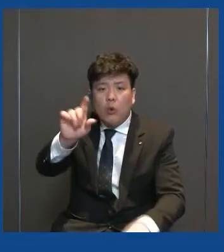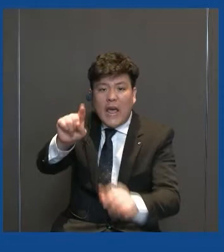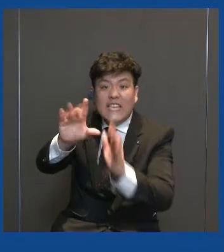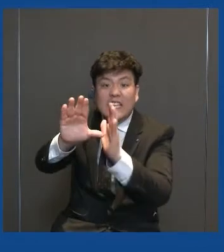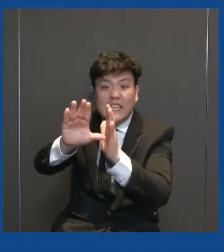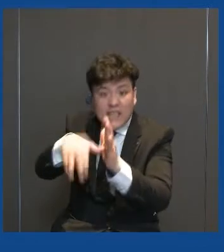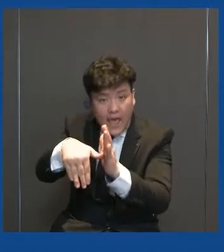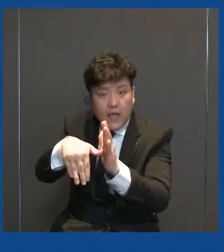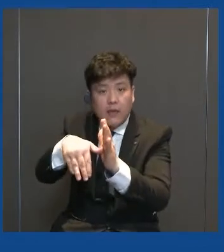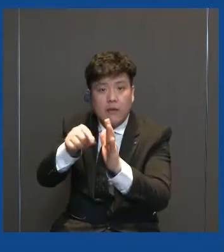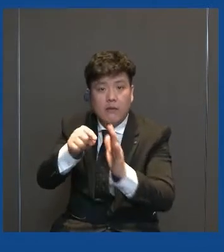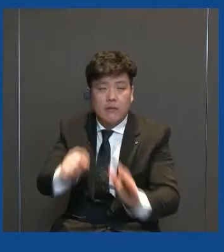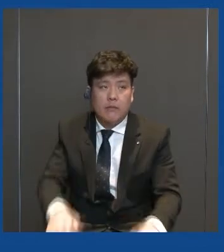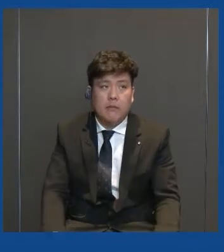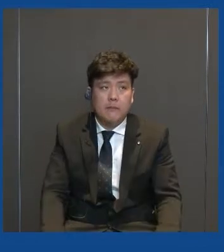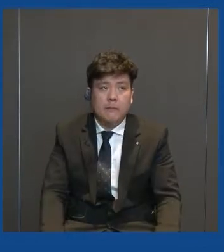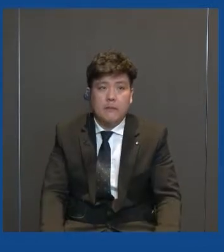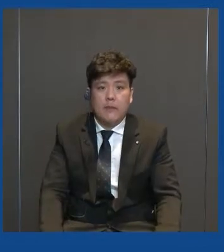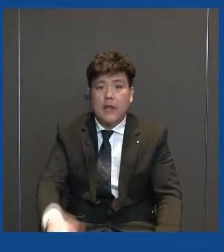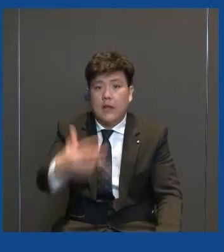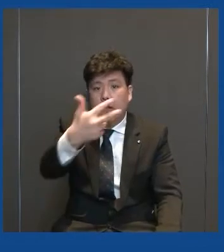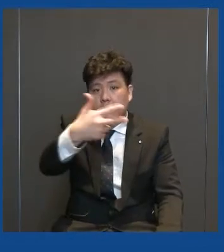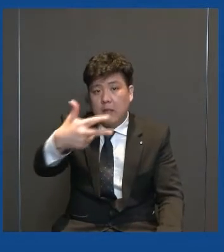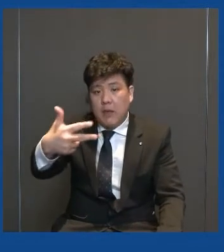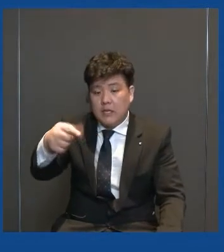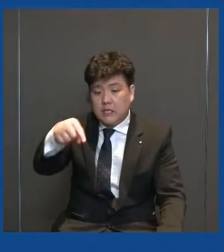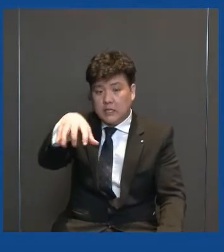to COVID-19 testing.